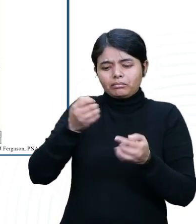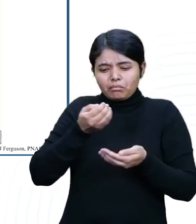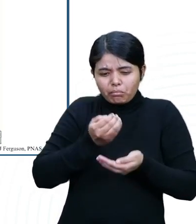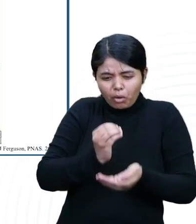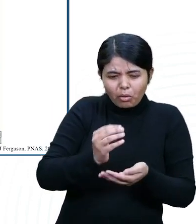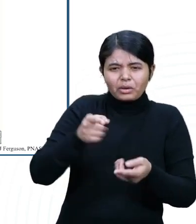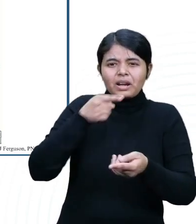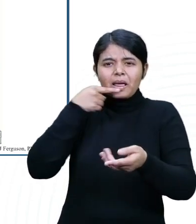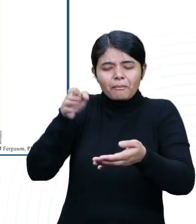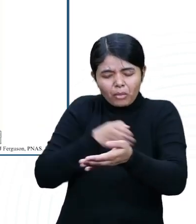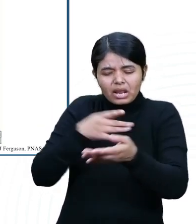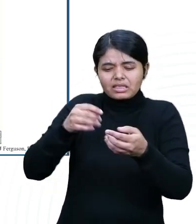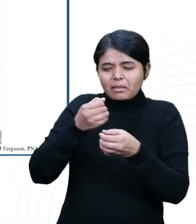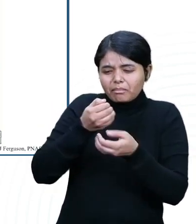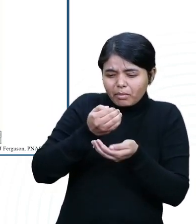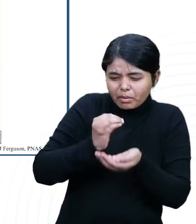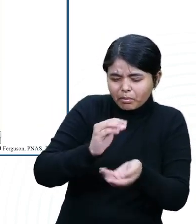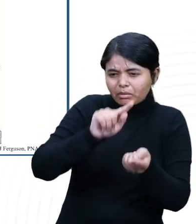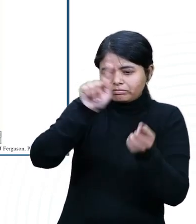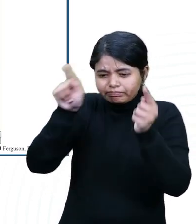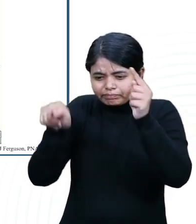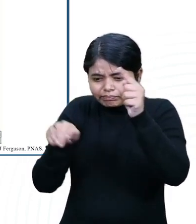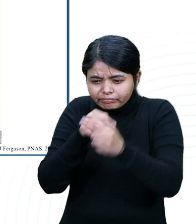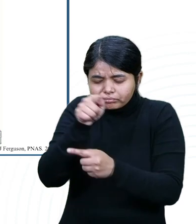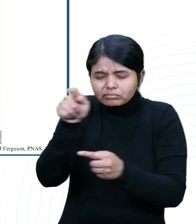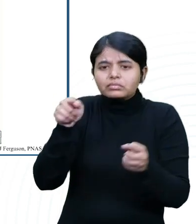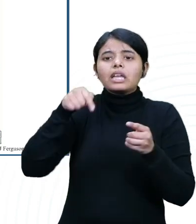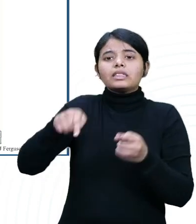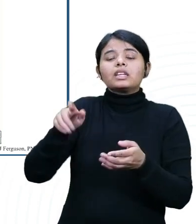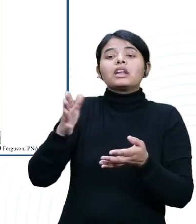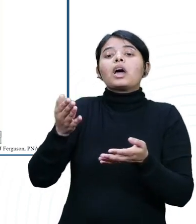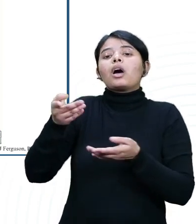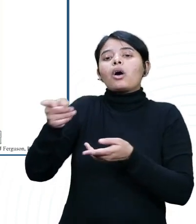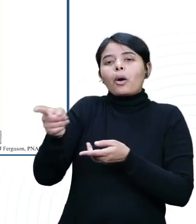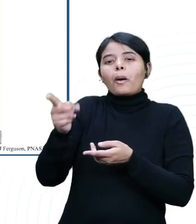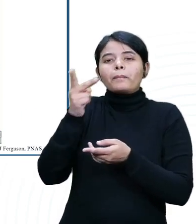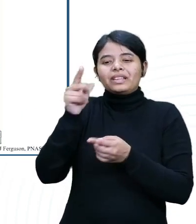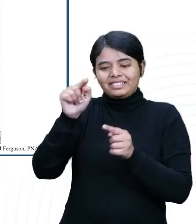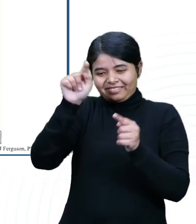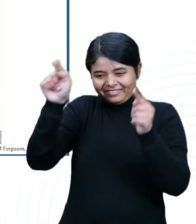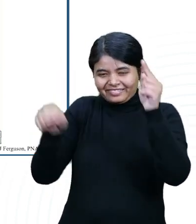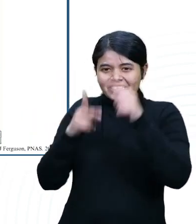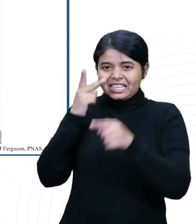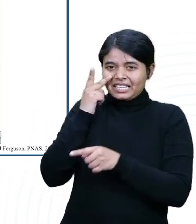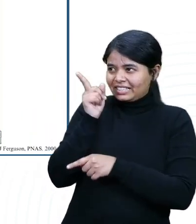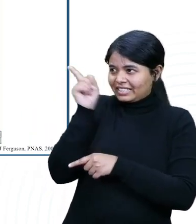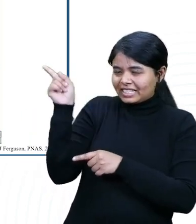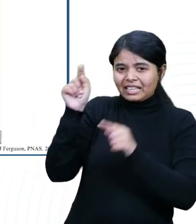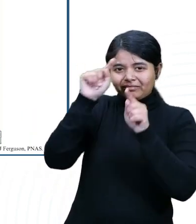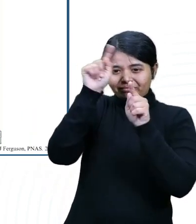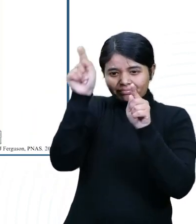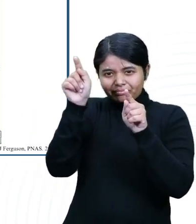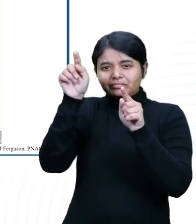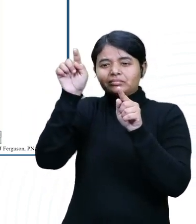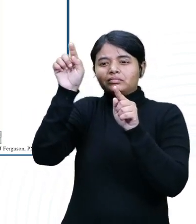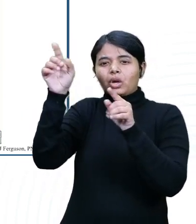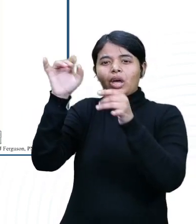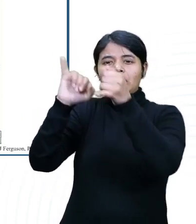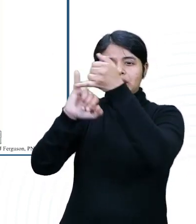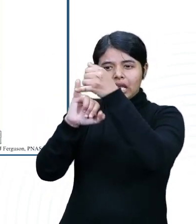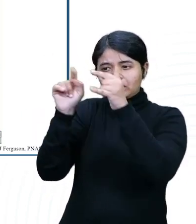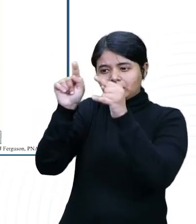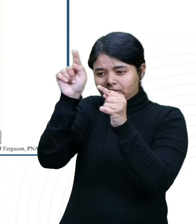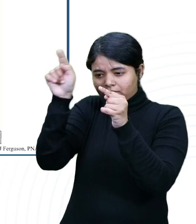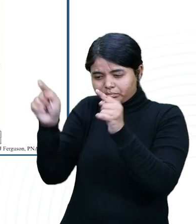their environment. Especially GPI anchored surface glycoconjugates are highly abundant in parasites, which provide the first line of